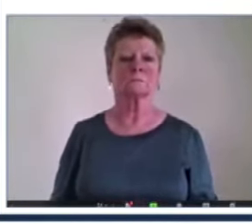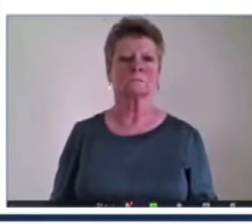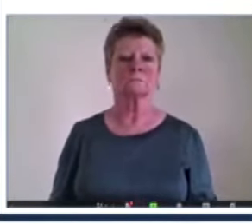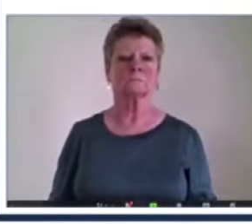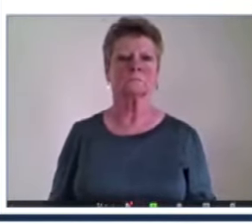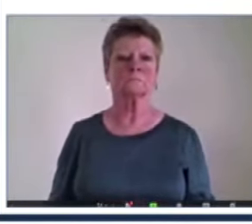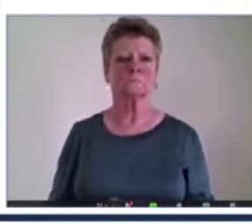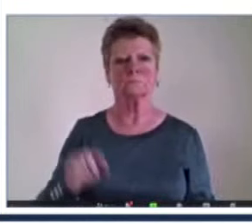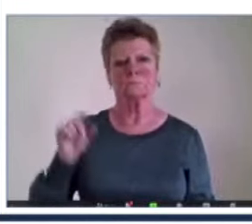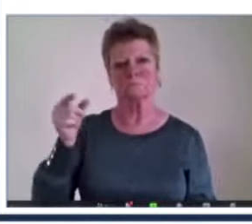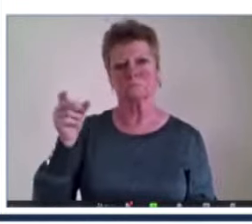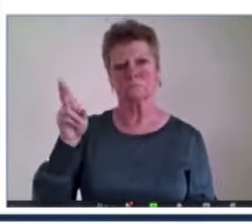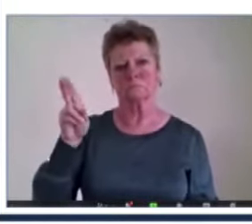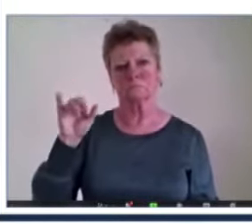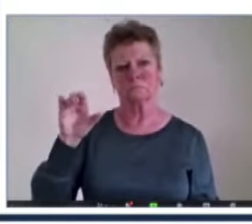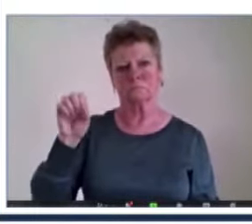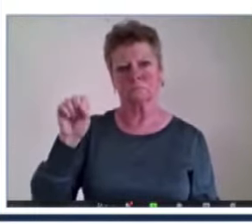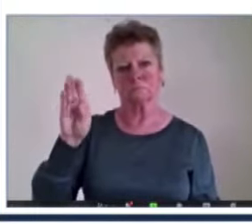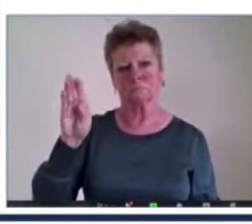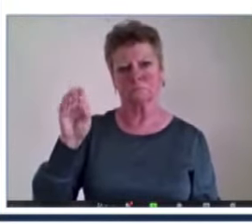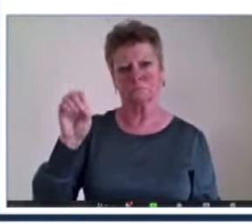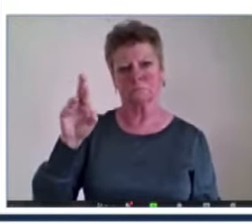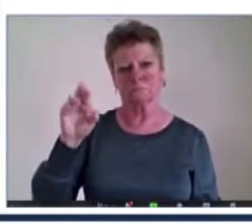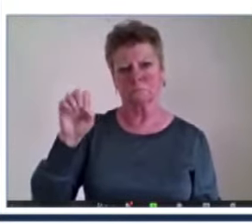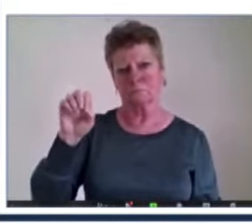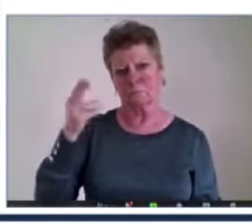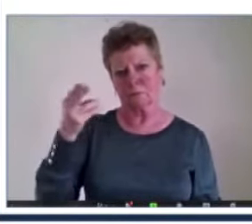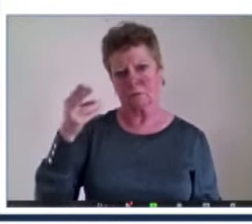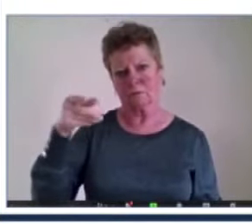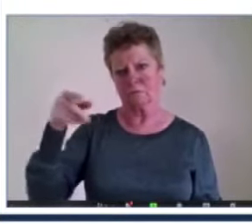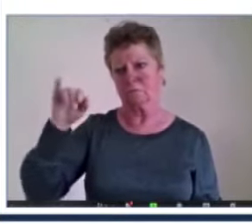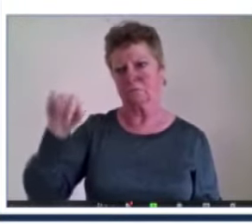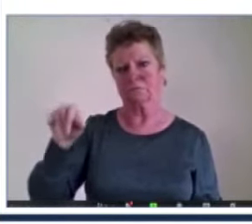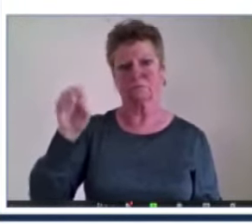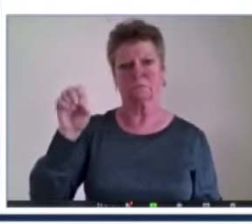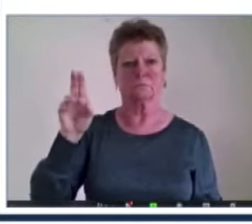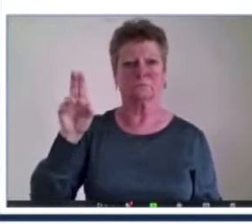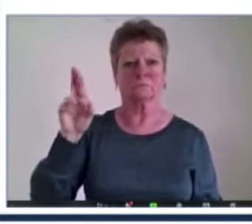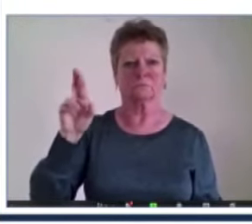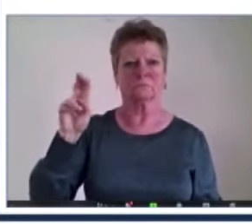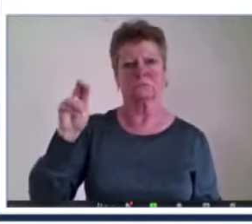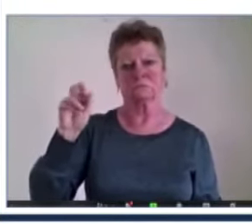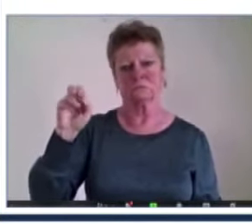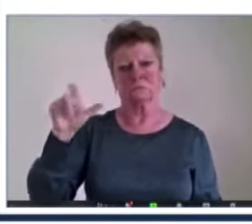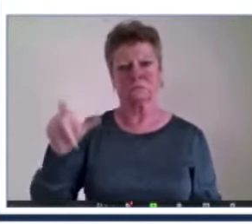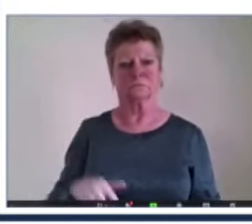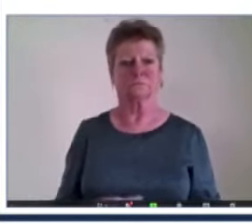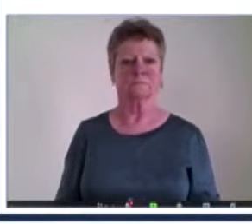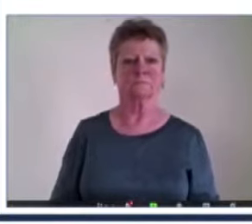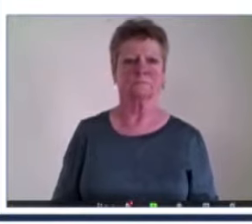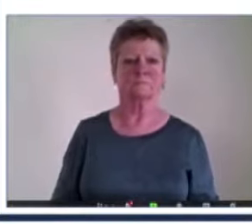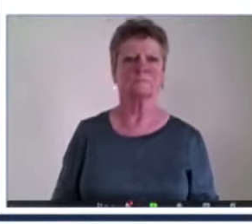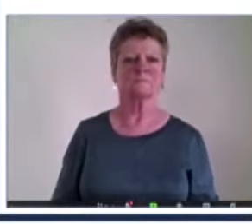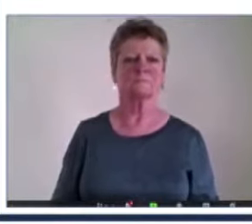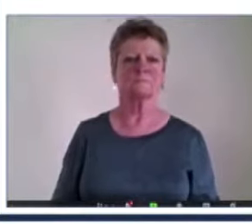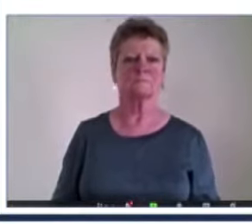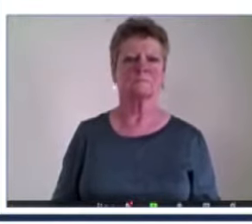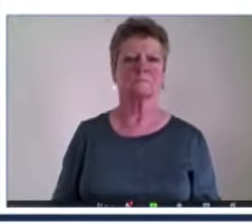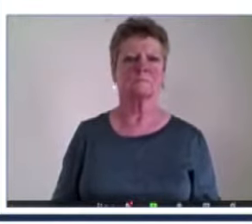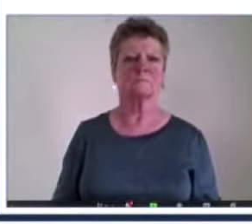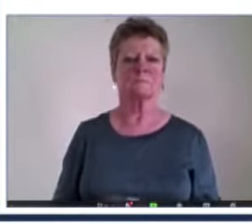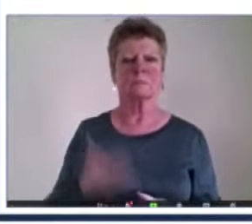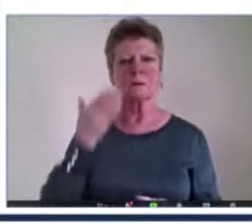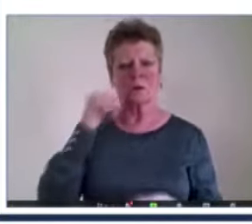with the Guysborough Journal. Go ahead, Lois Ann. Yes, hello, thank you. The stealth